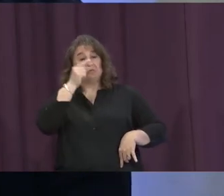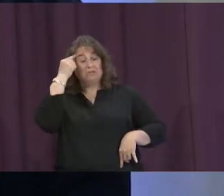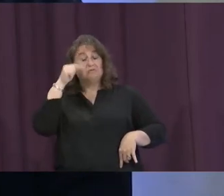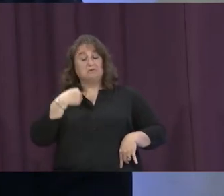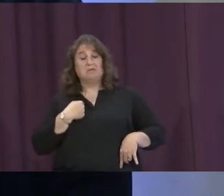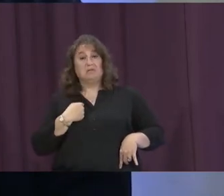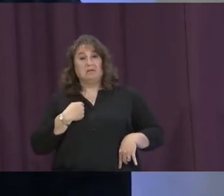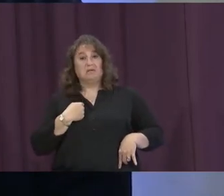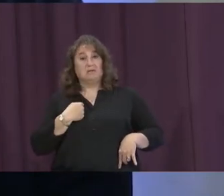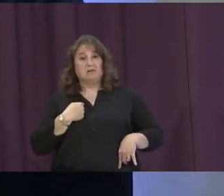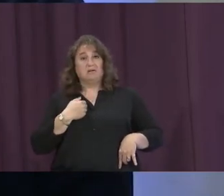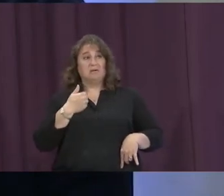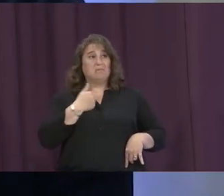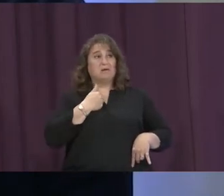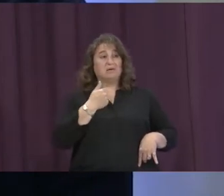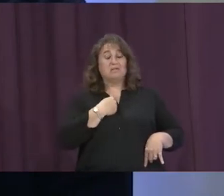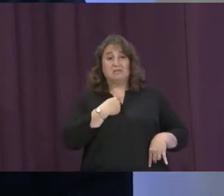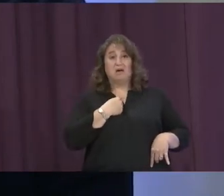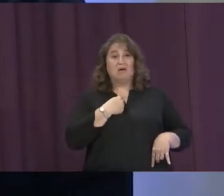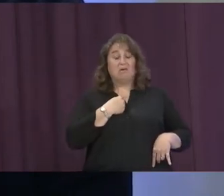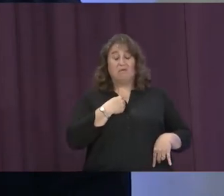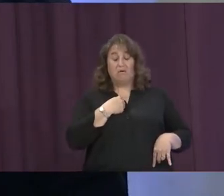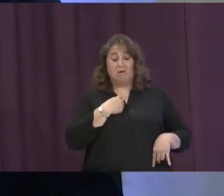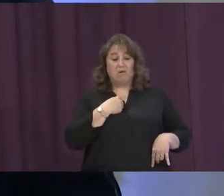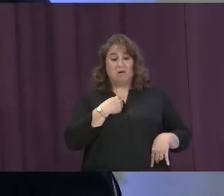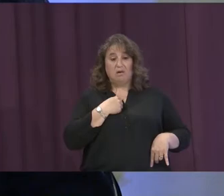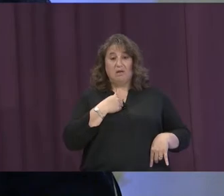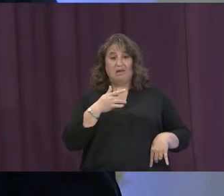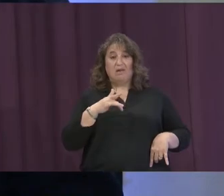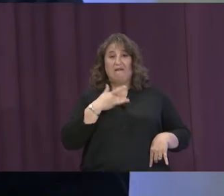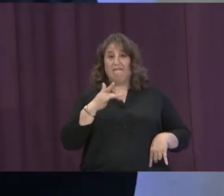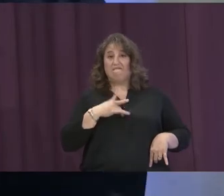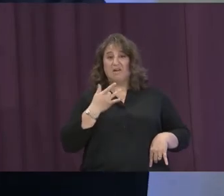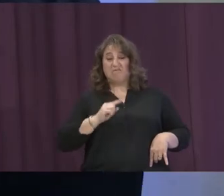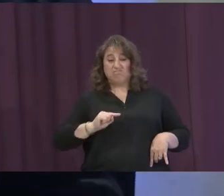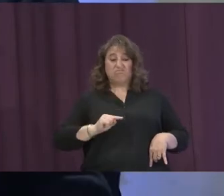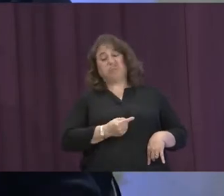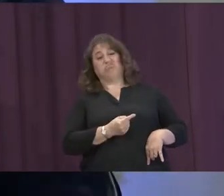mind because I was just like, this was, it felt very intentional.